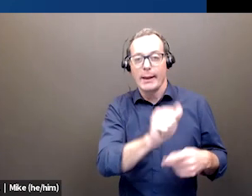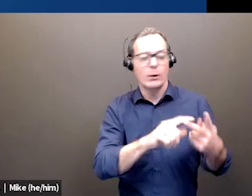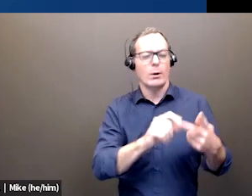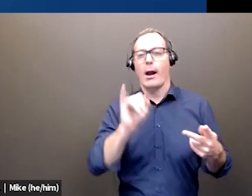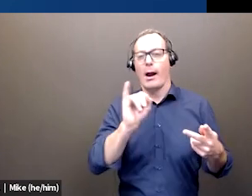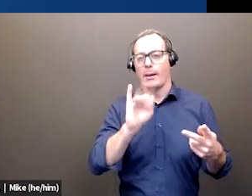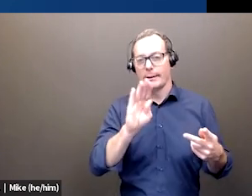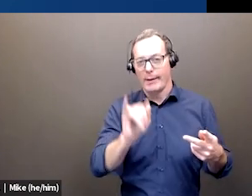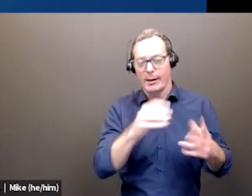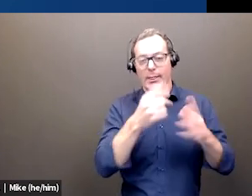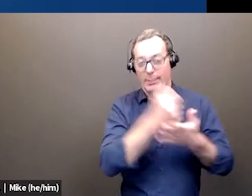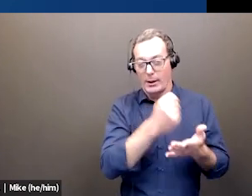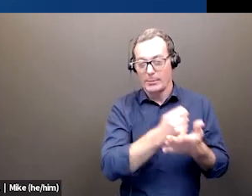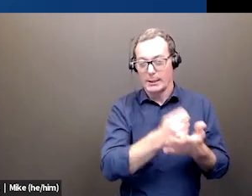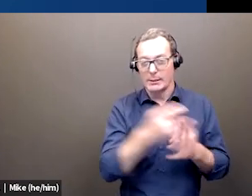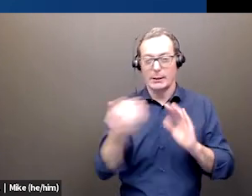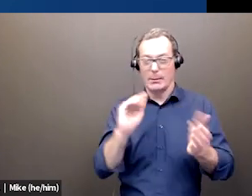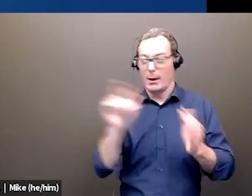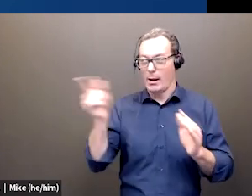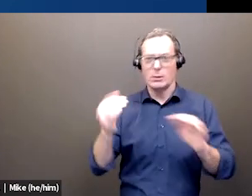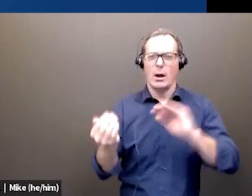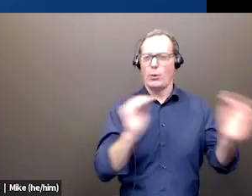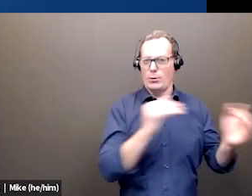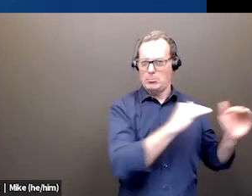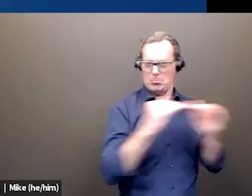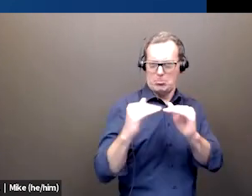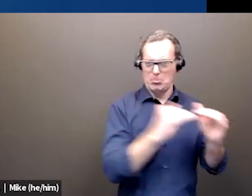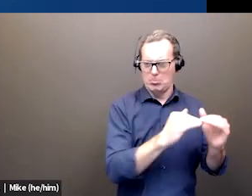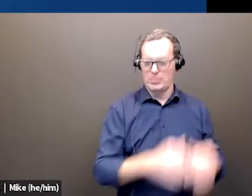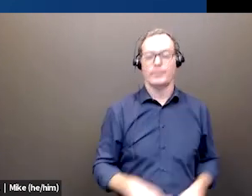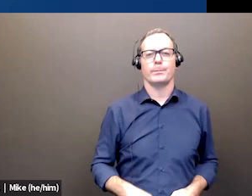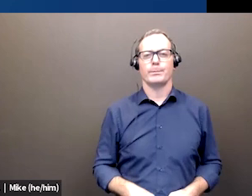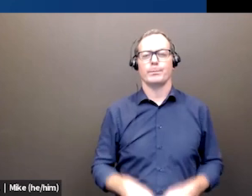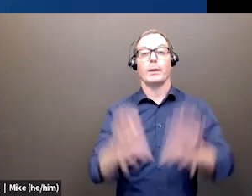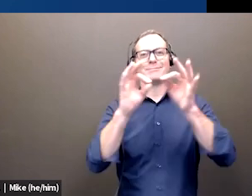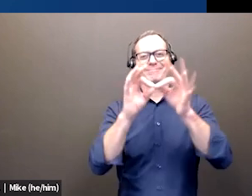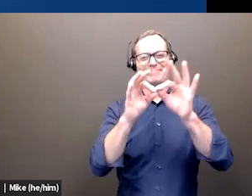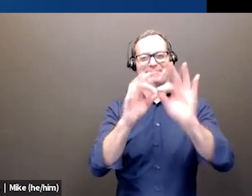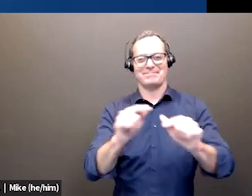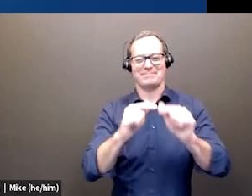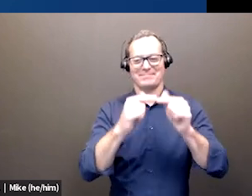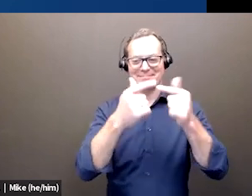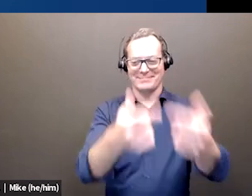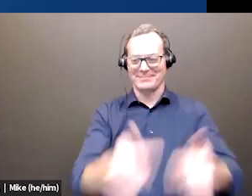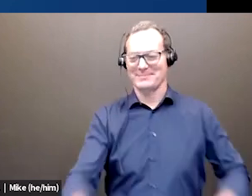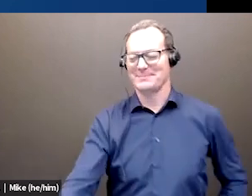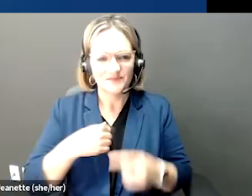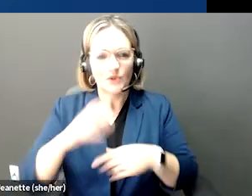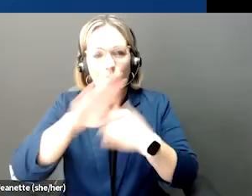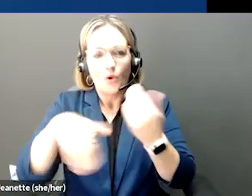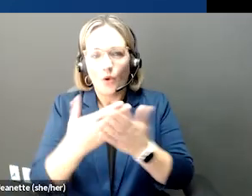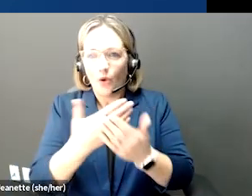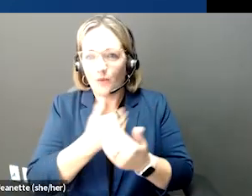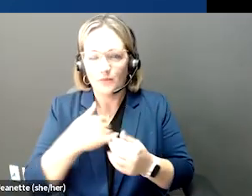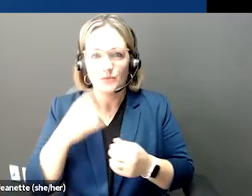a rate close to that of the child care requirement. All other members are eligible for $100 a month,